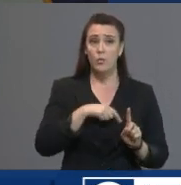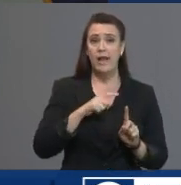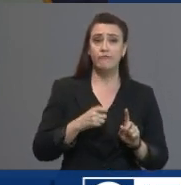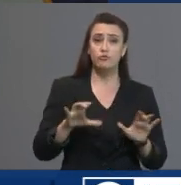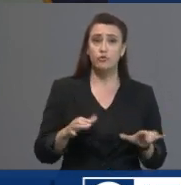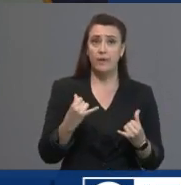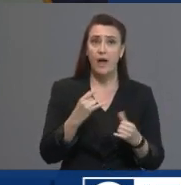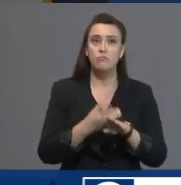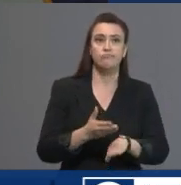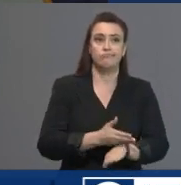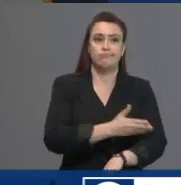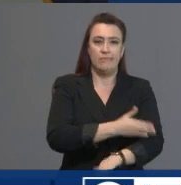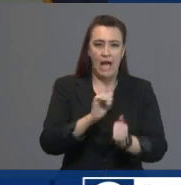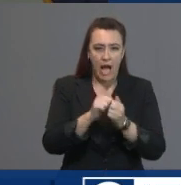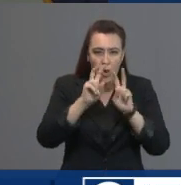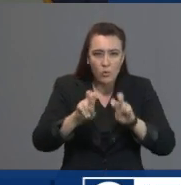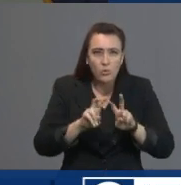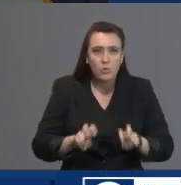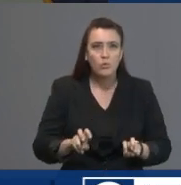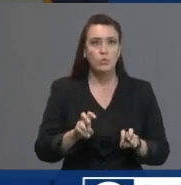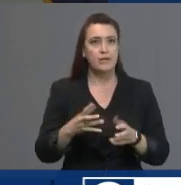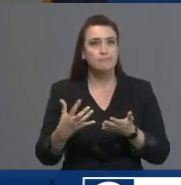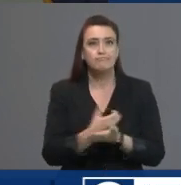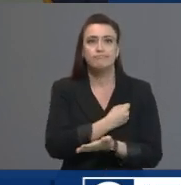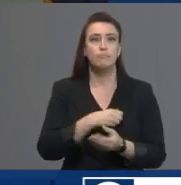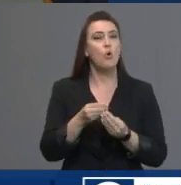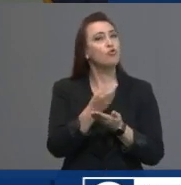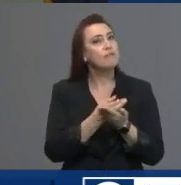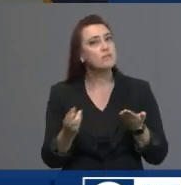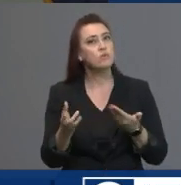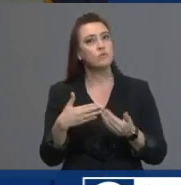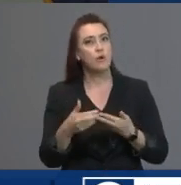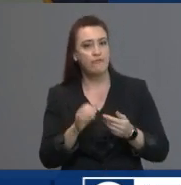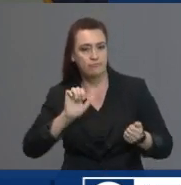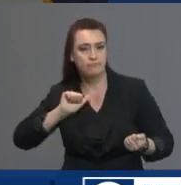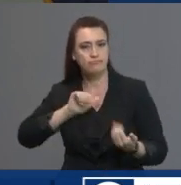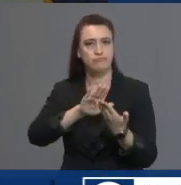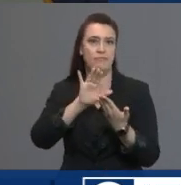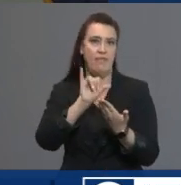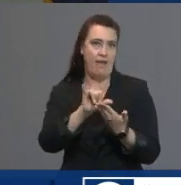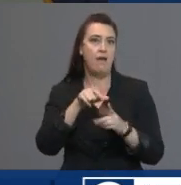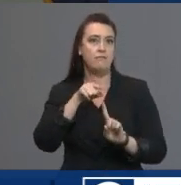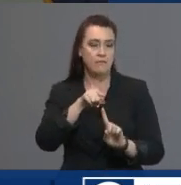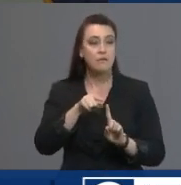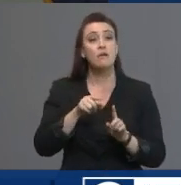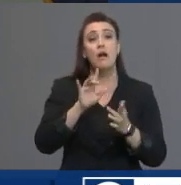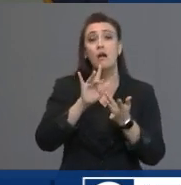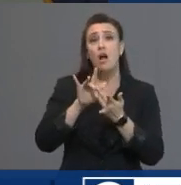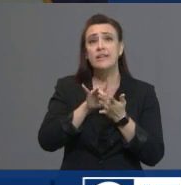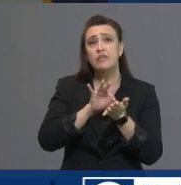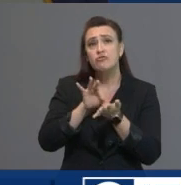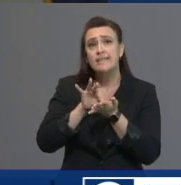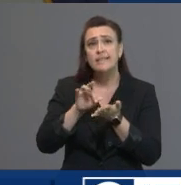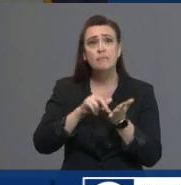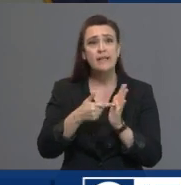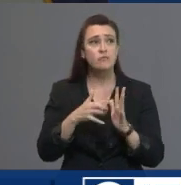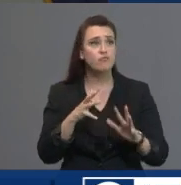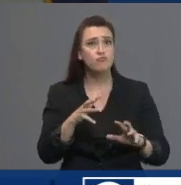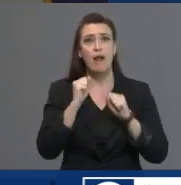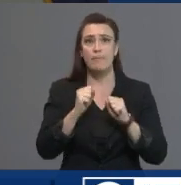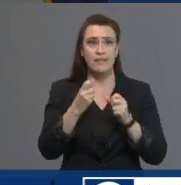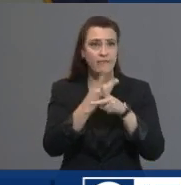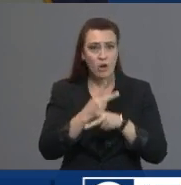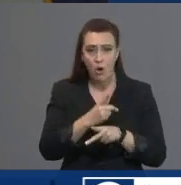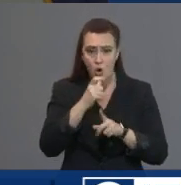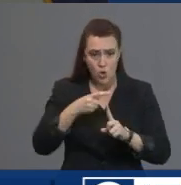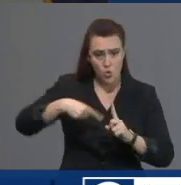to enhance and gain additional resources. Contact tracing allows us to rapidly